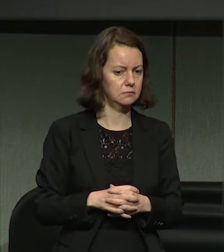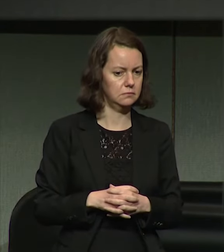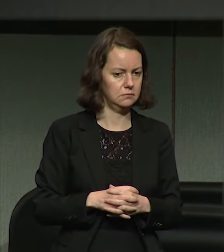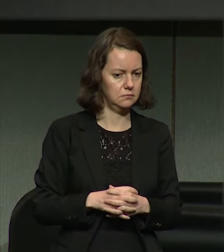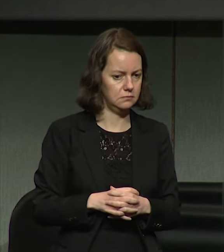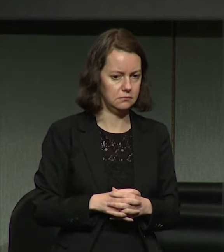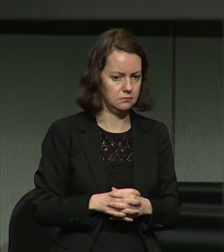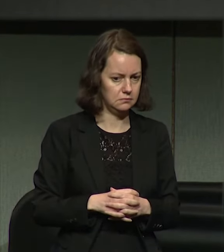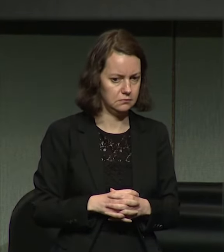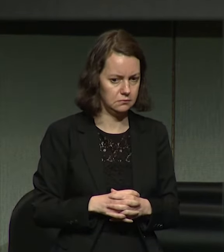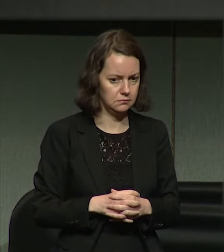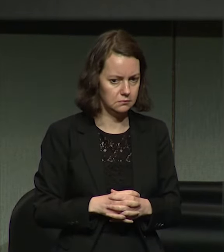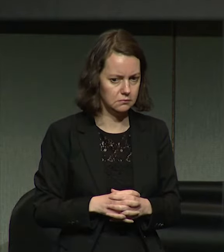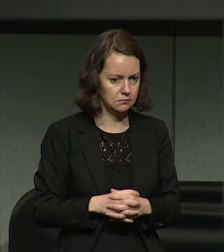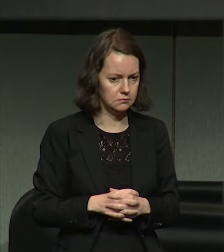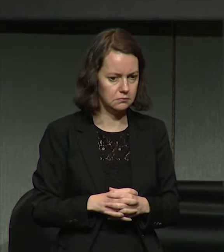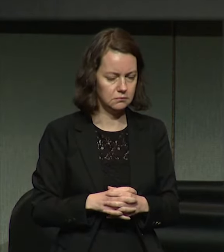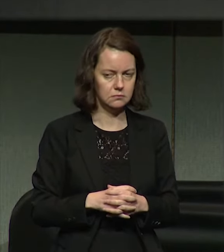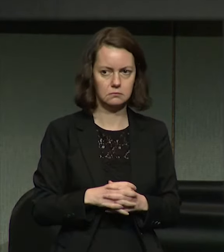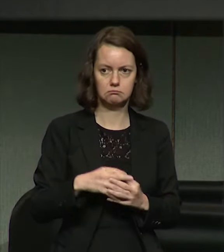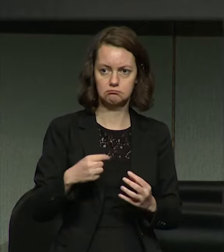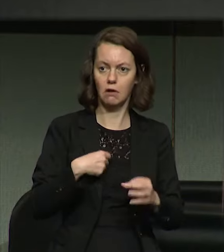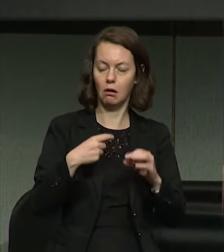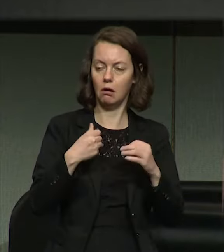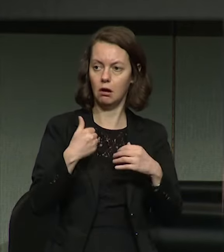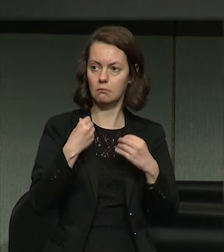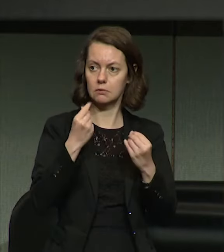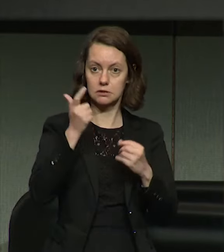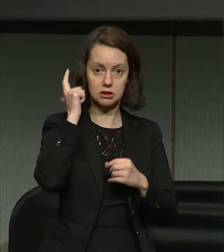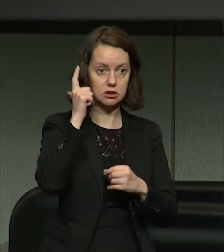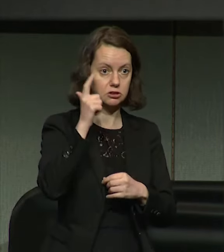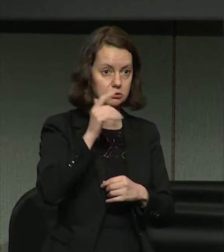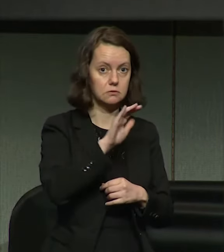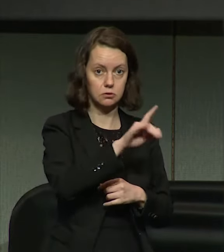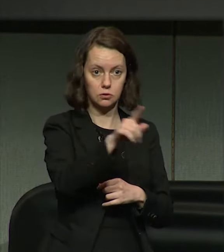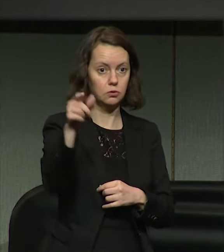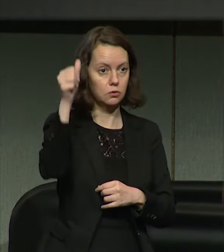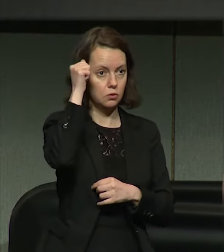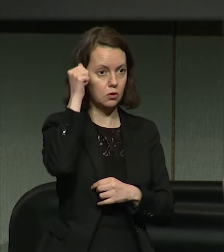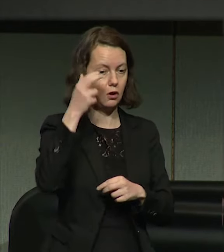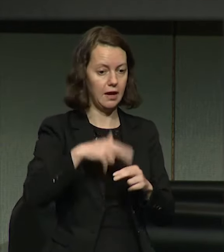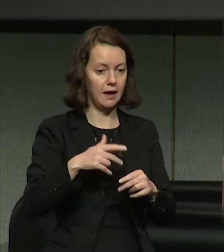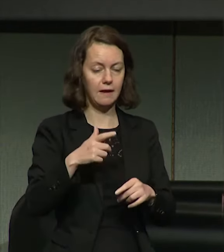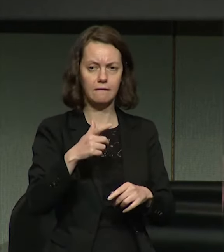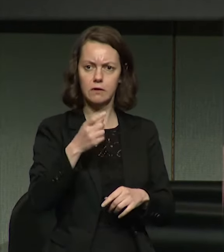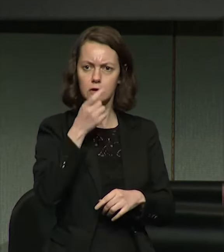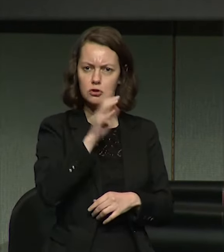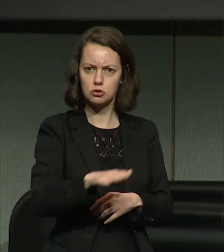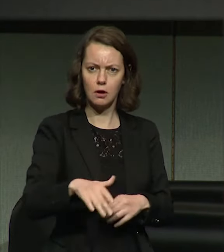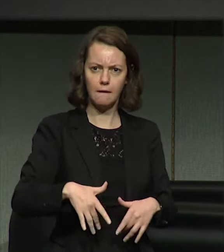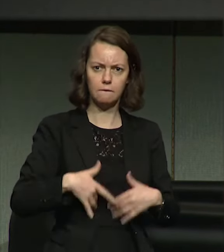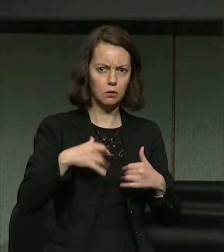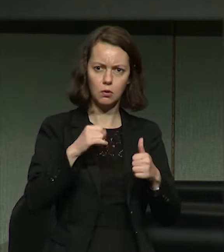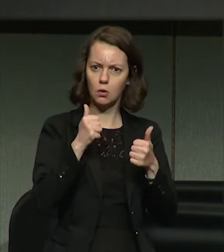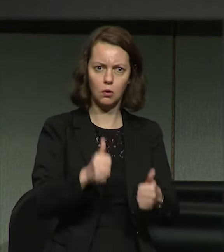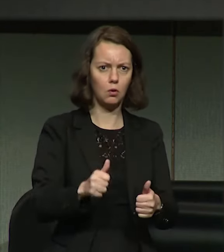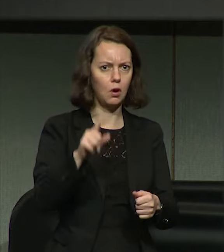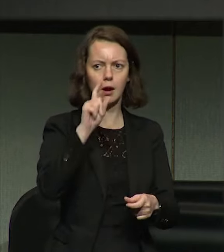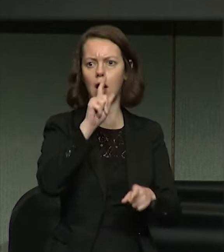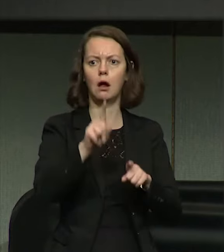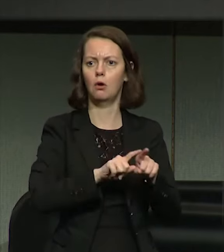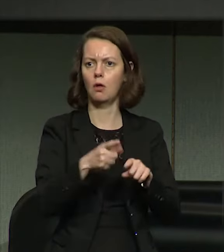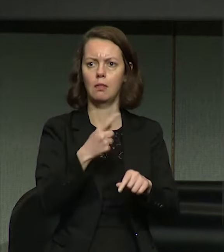educator, and all educators know that if kids don't feel good about who they are, then that's going to diminish their ability to learn and be the best that they